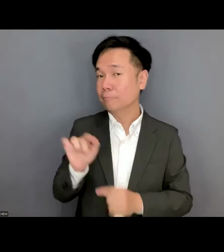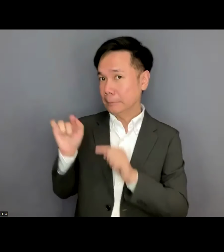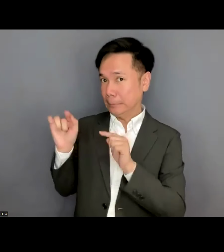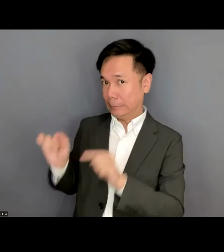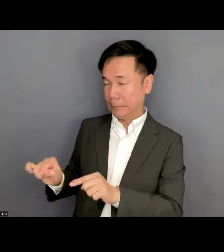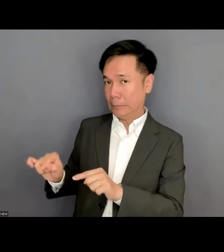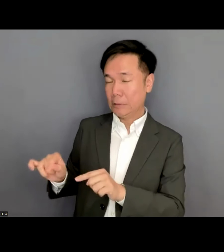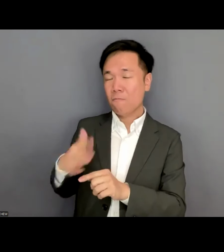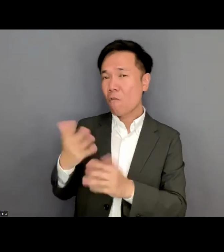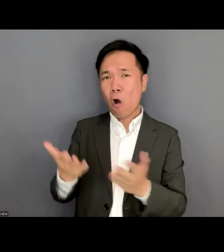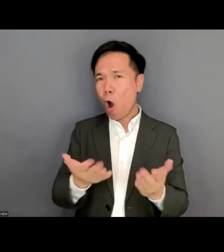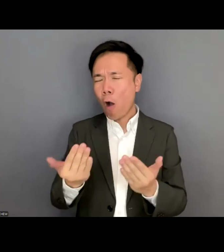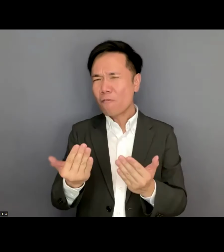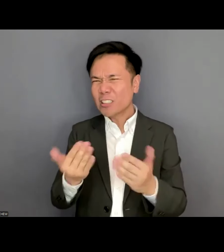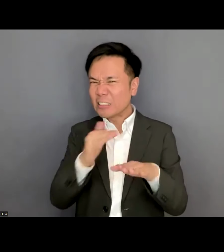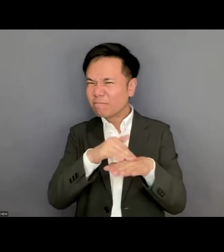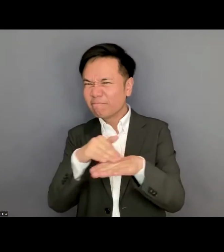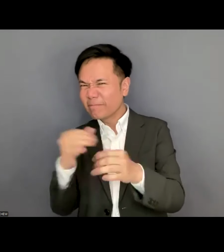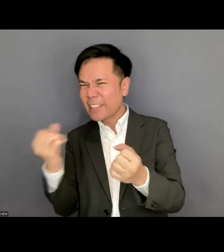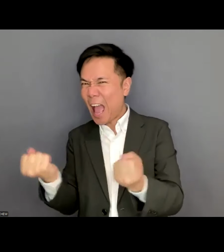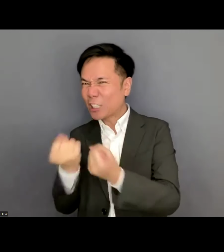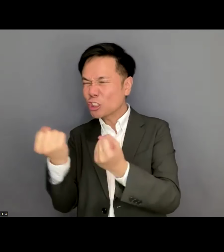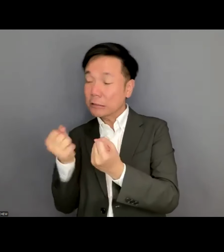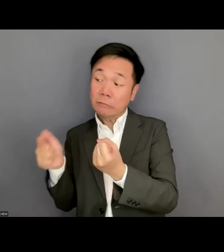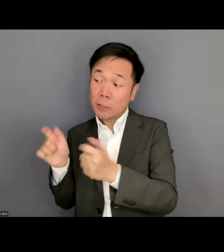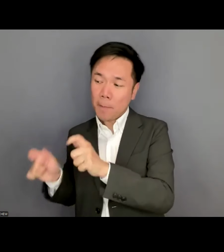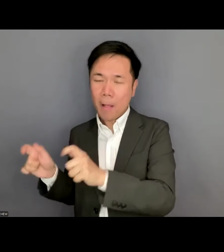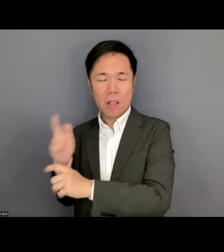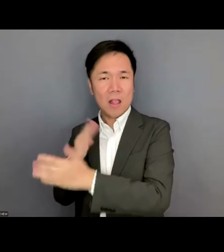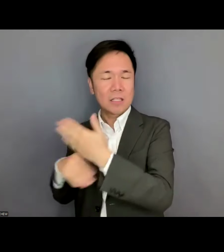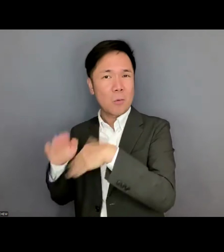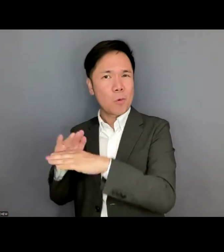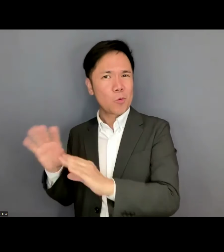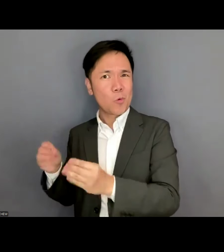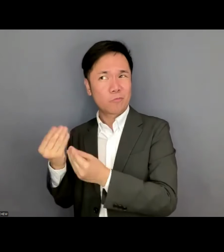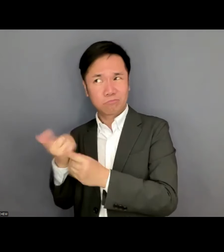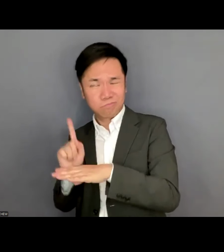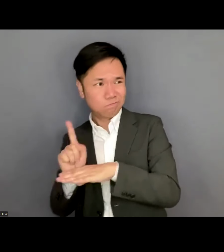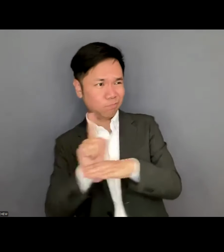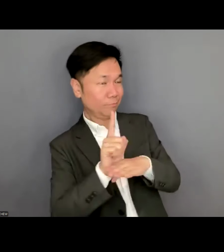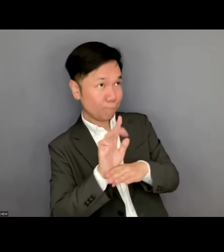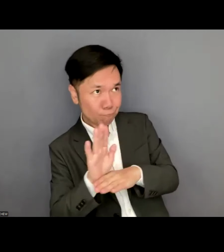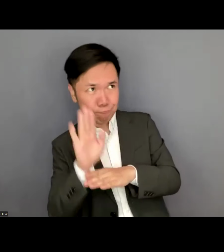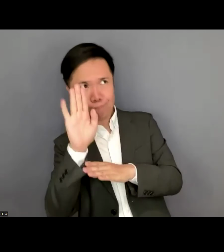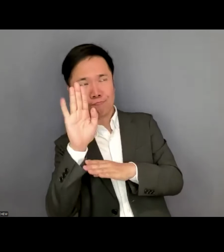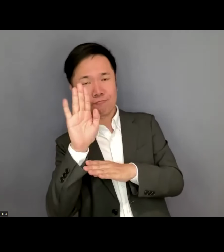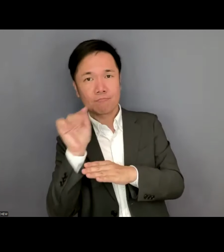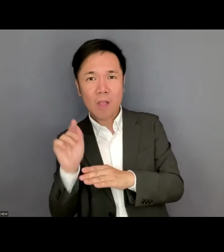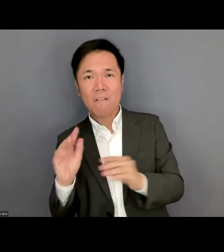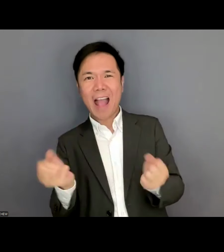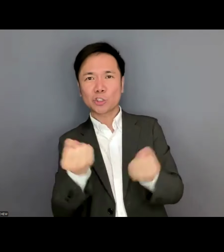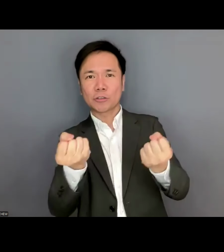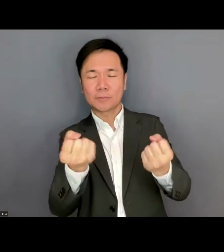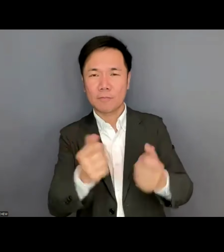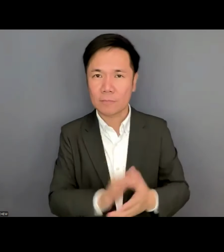call for action that handicapés the young people with qui sont disabilities, membres des comités members of de la jeunesse des IDA